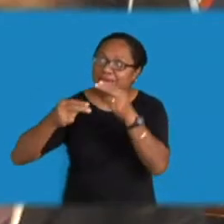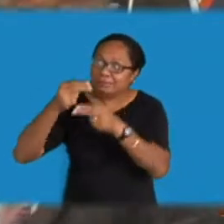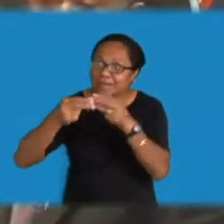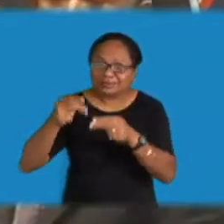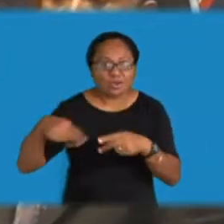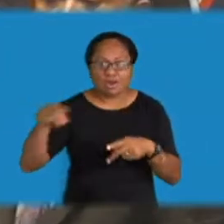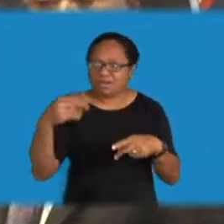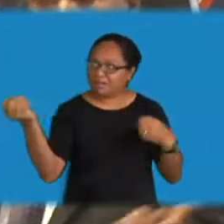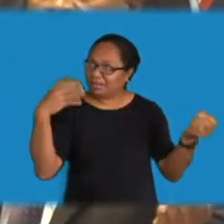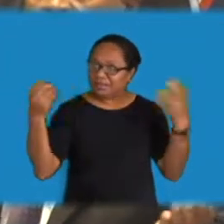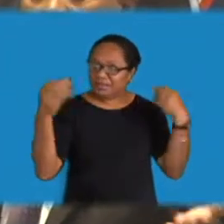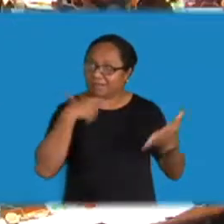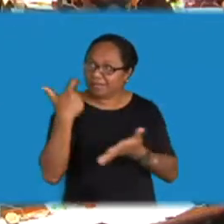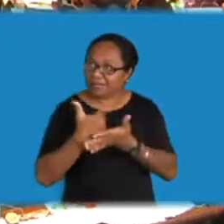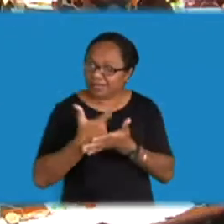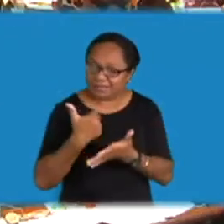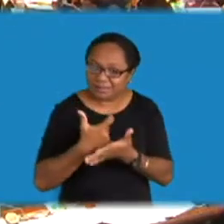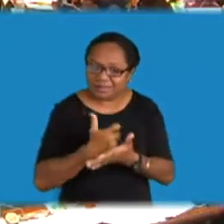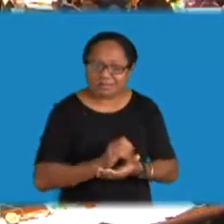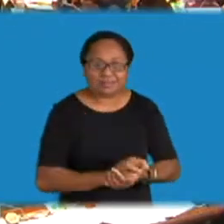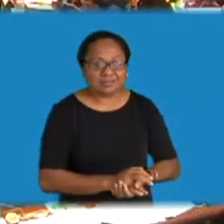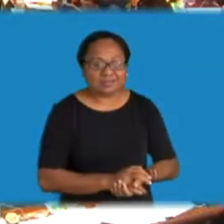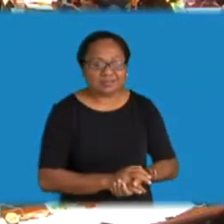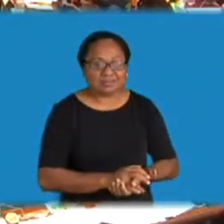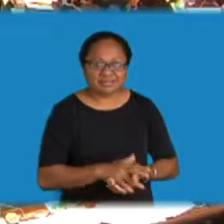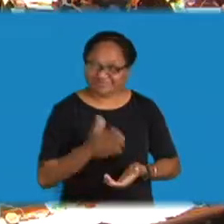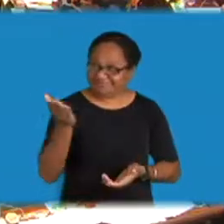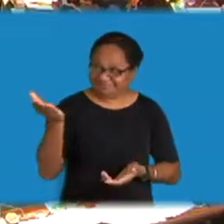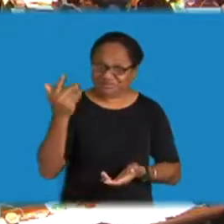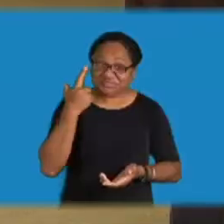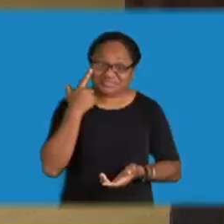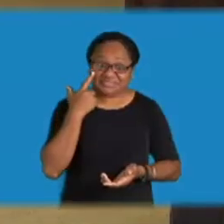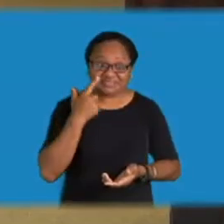This is it. This is the quality one.